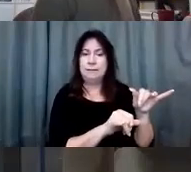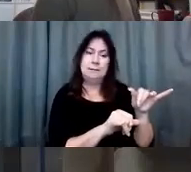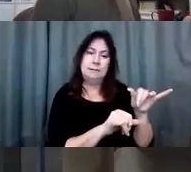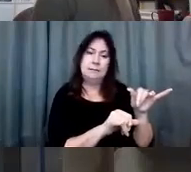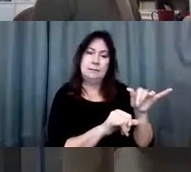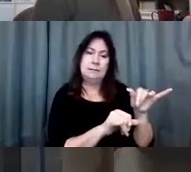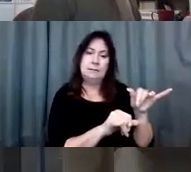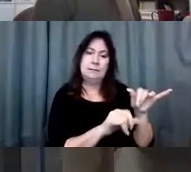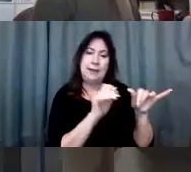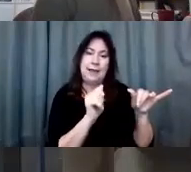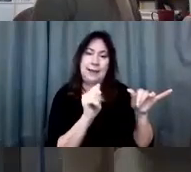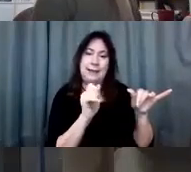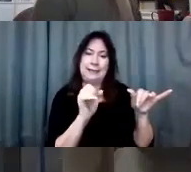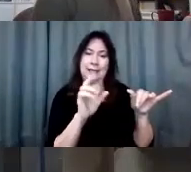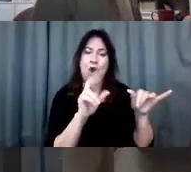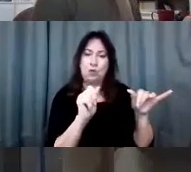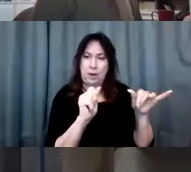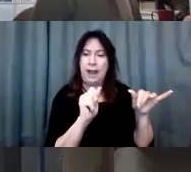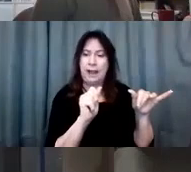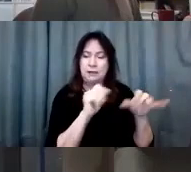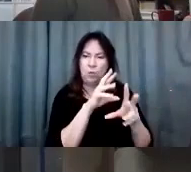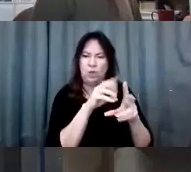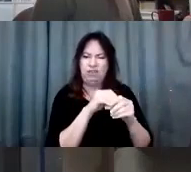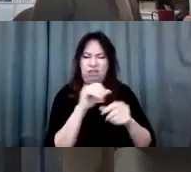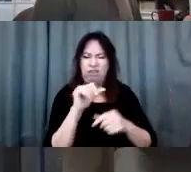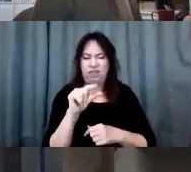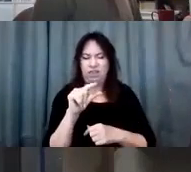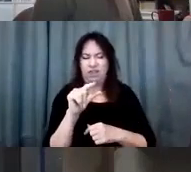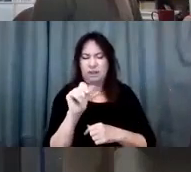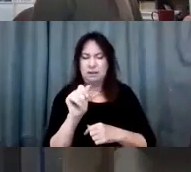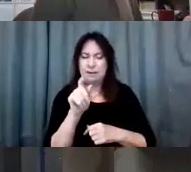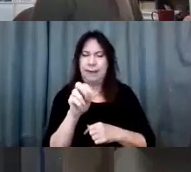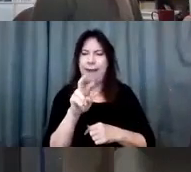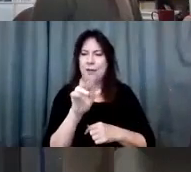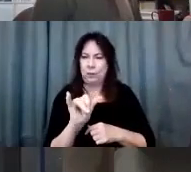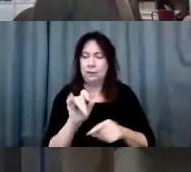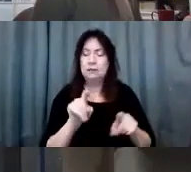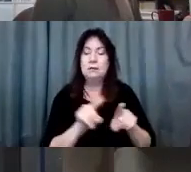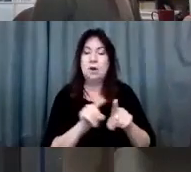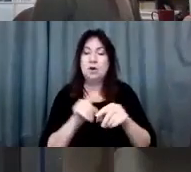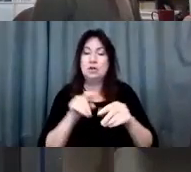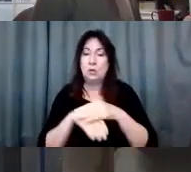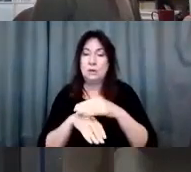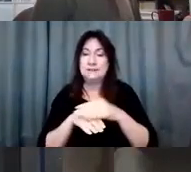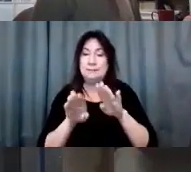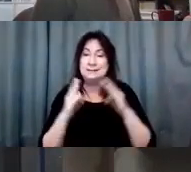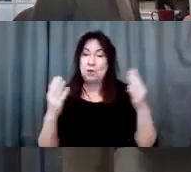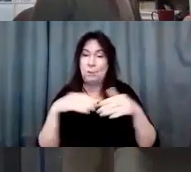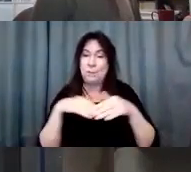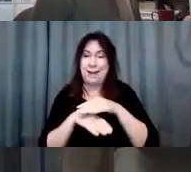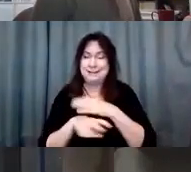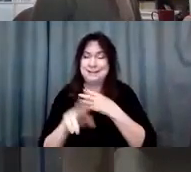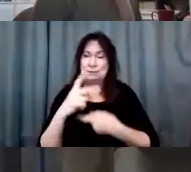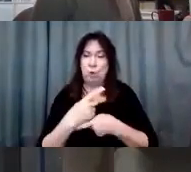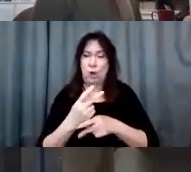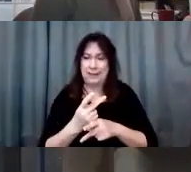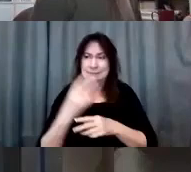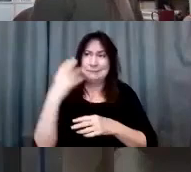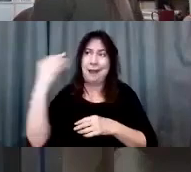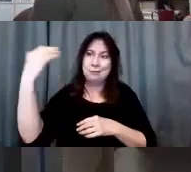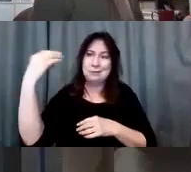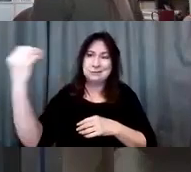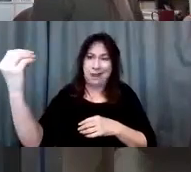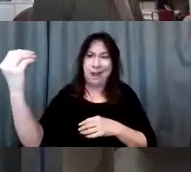on the AERA, will be remain within the gallery, but will also be accessible as an open access product outside of